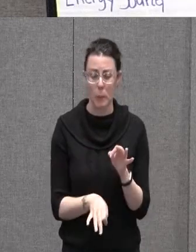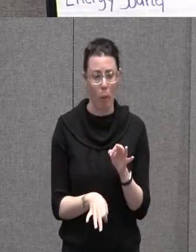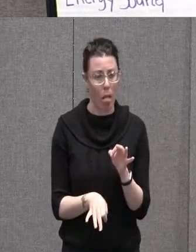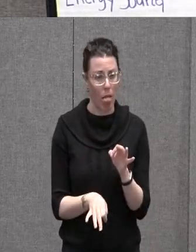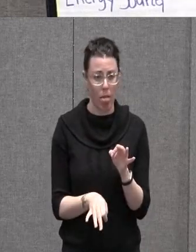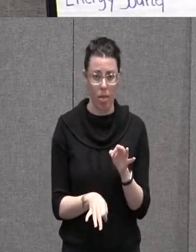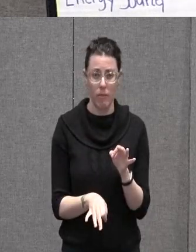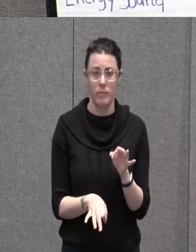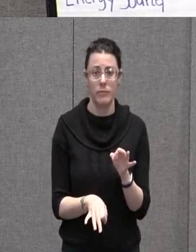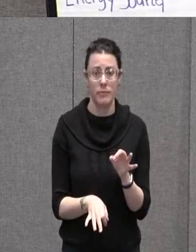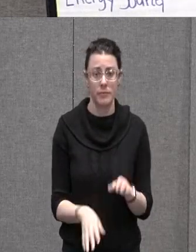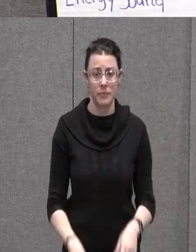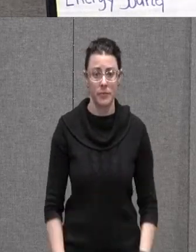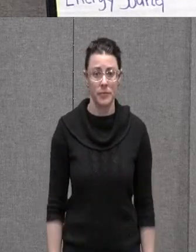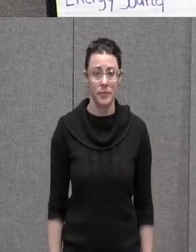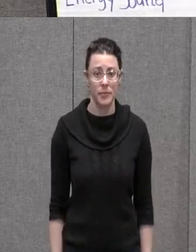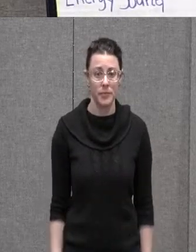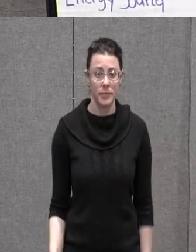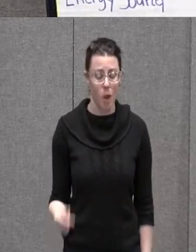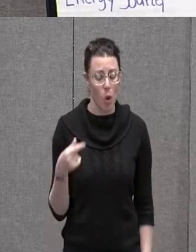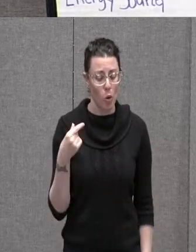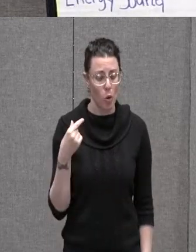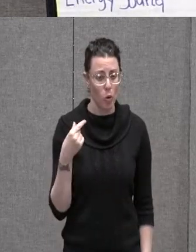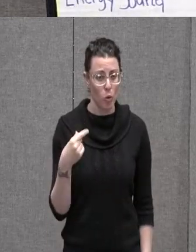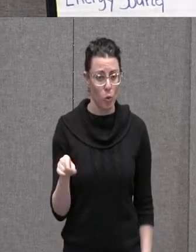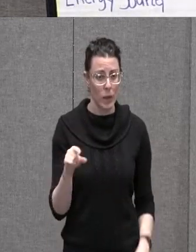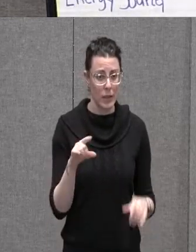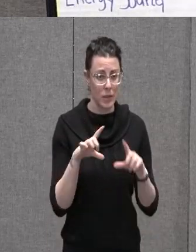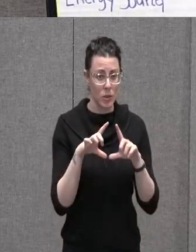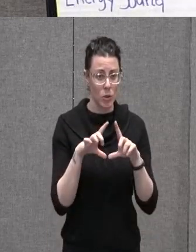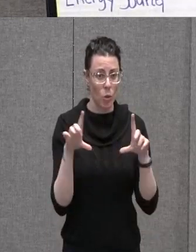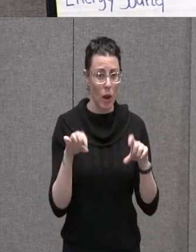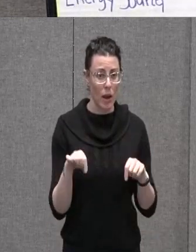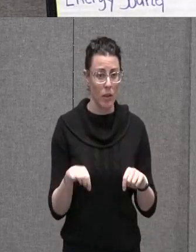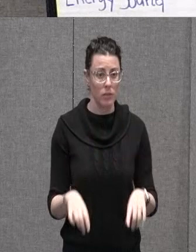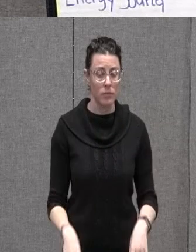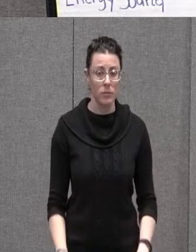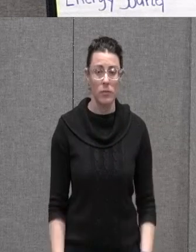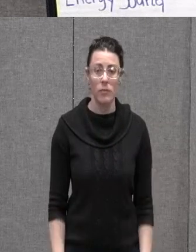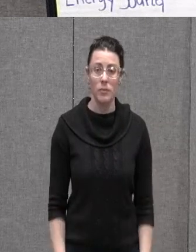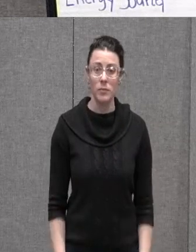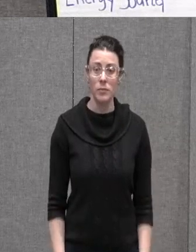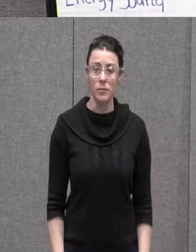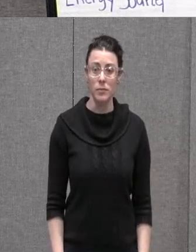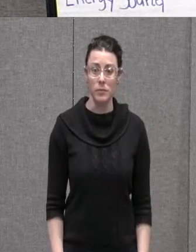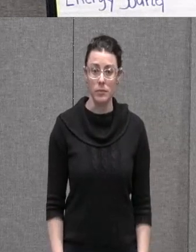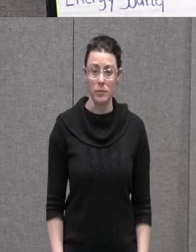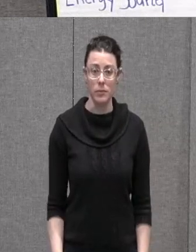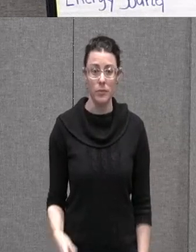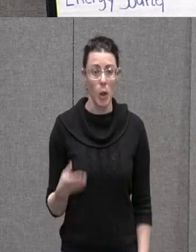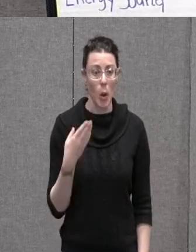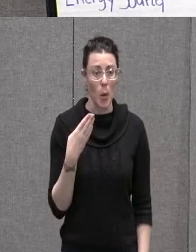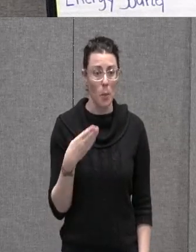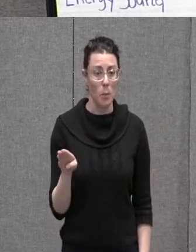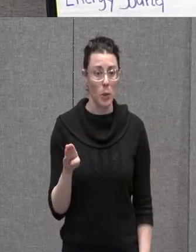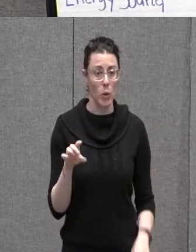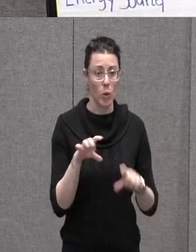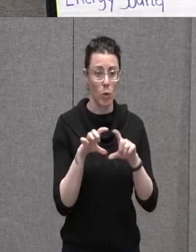we said, there's a green square. Okay. There is a blue